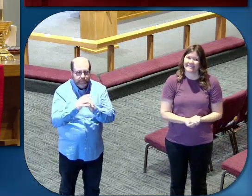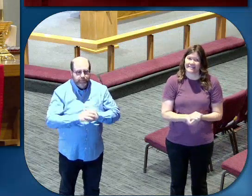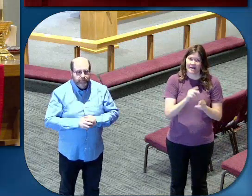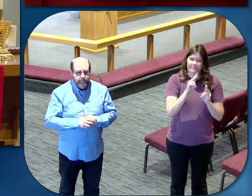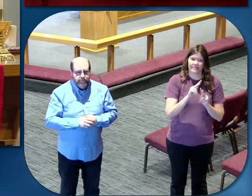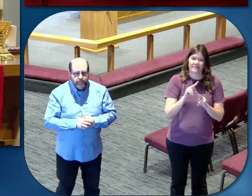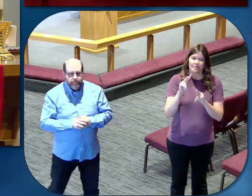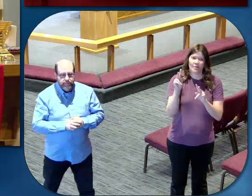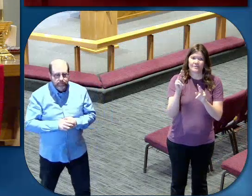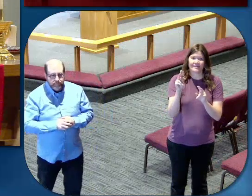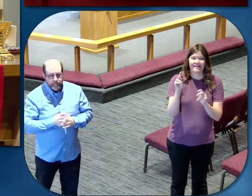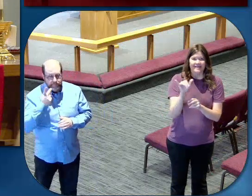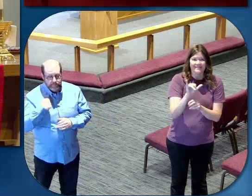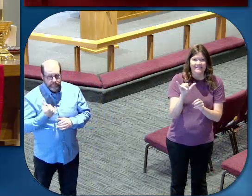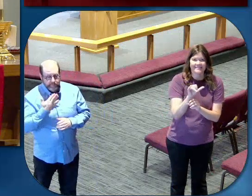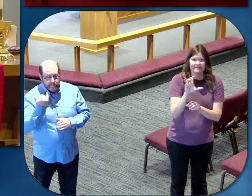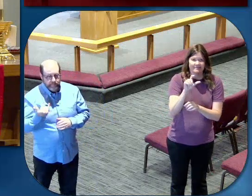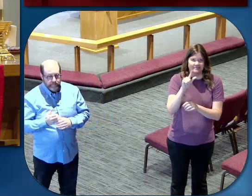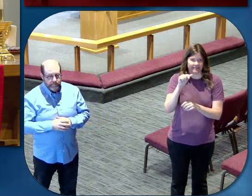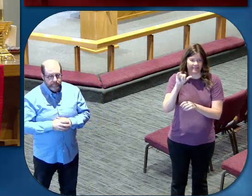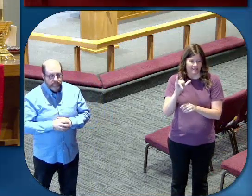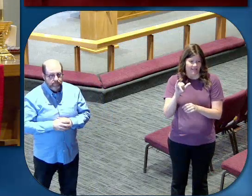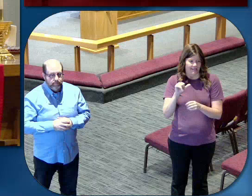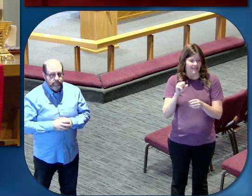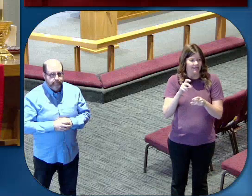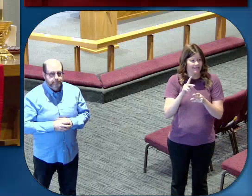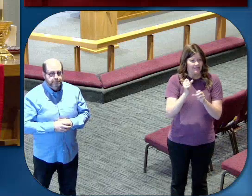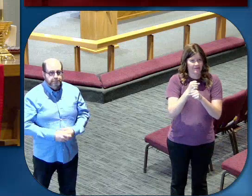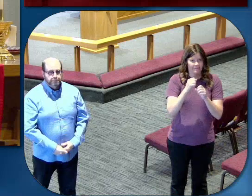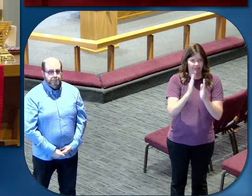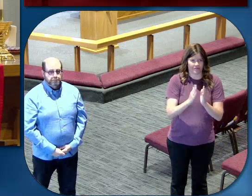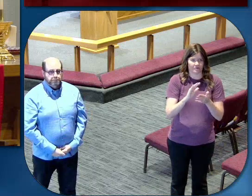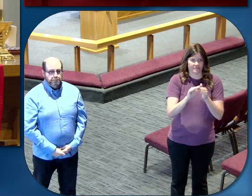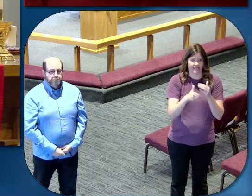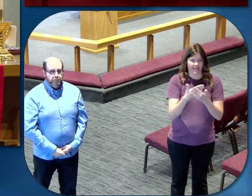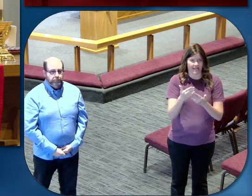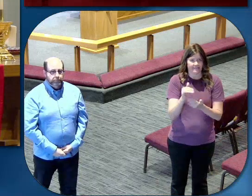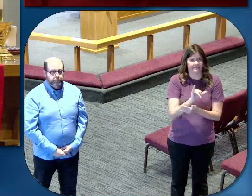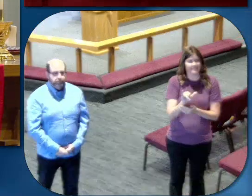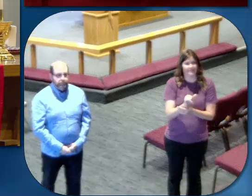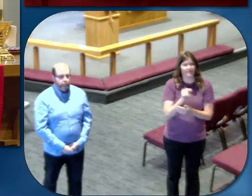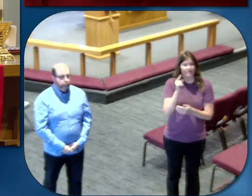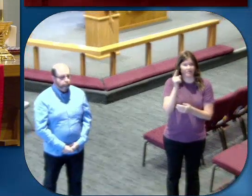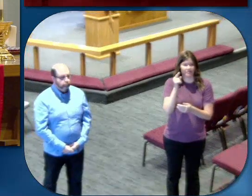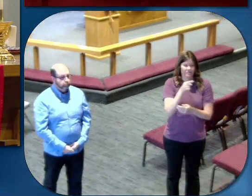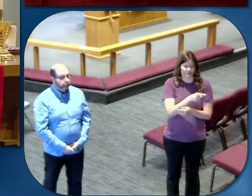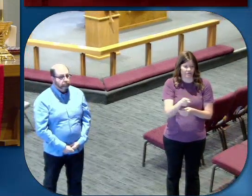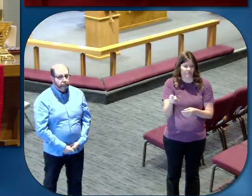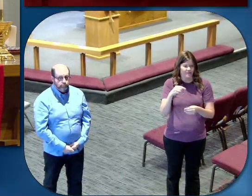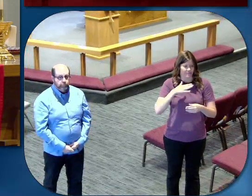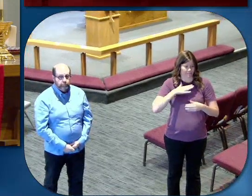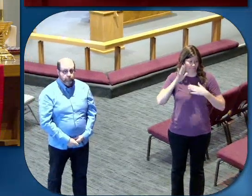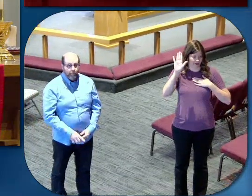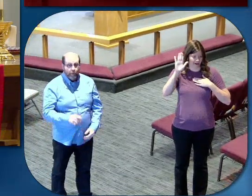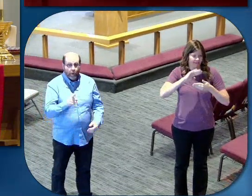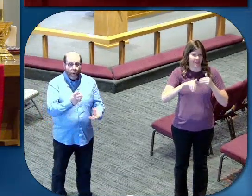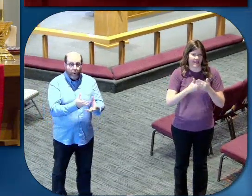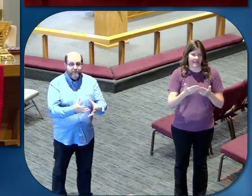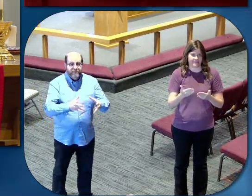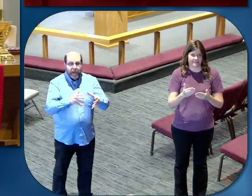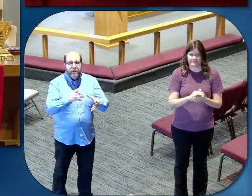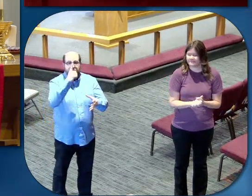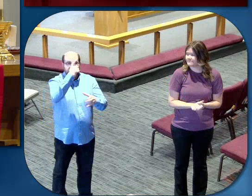Behold, like the clay in the potter's hand, so are you in my hand, O house of Israel.